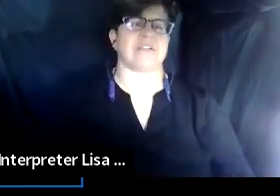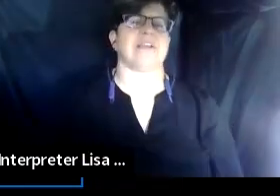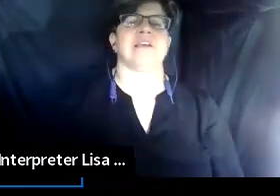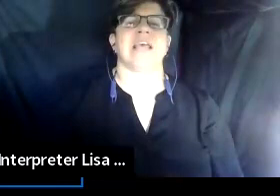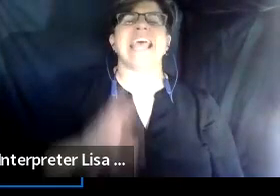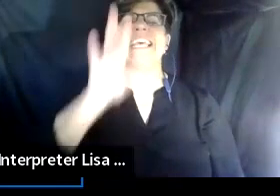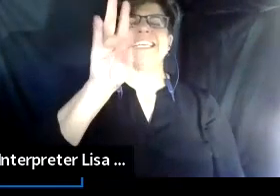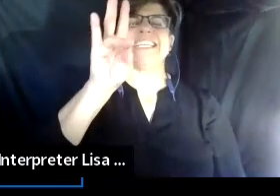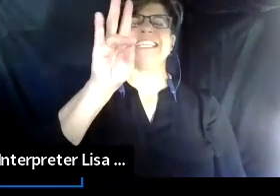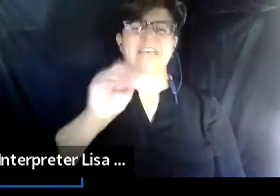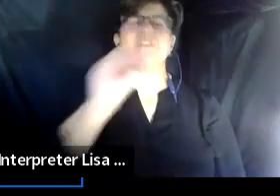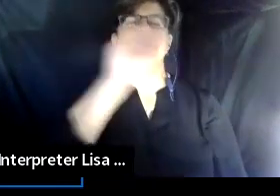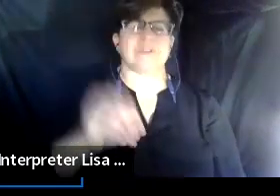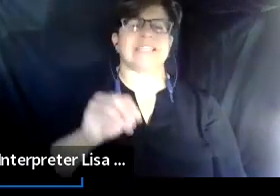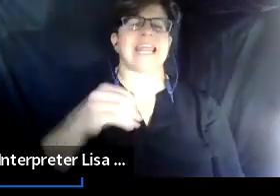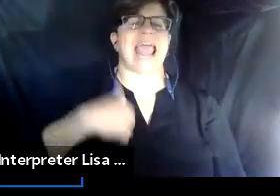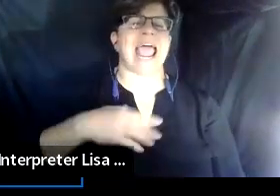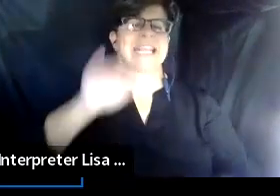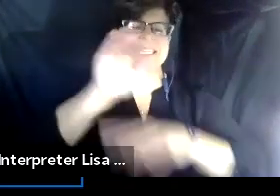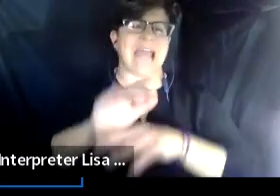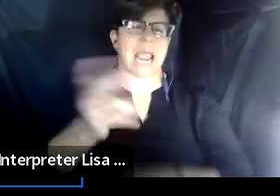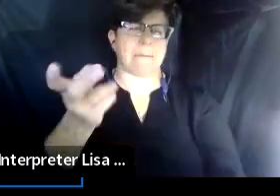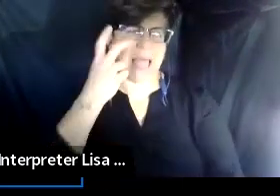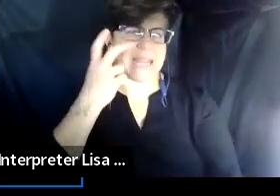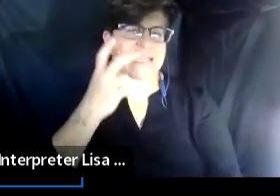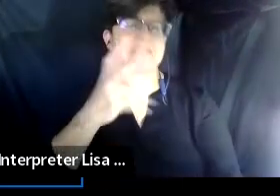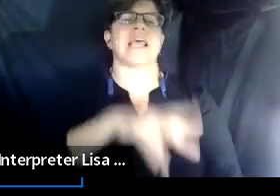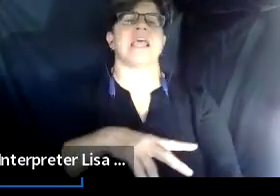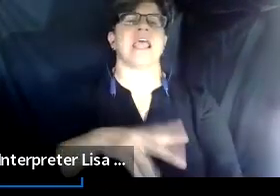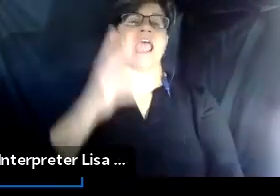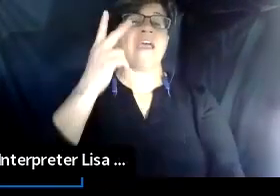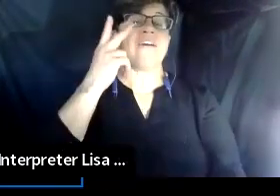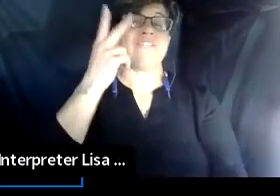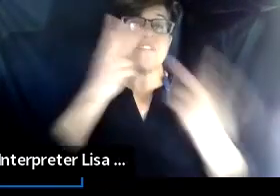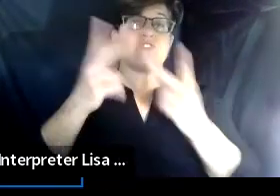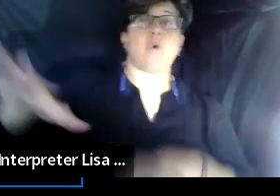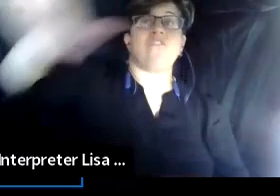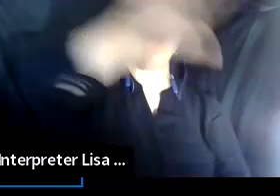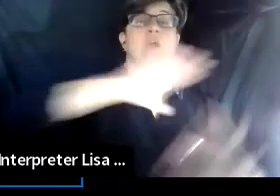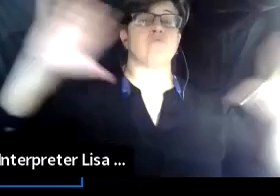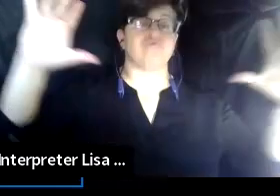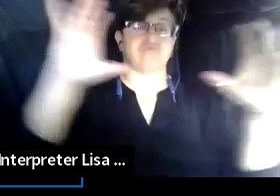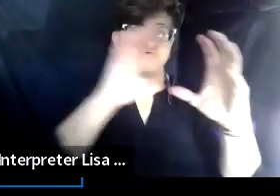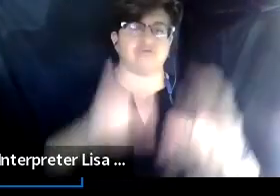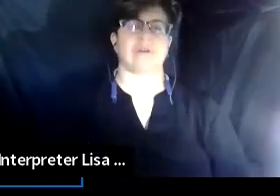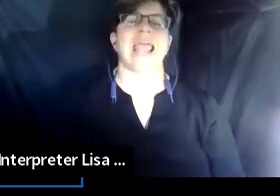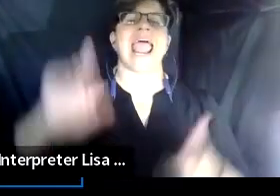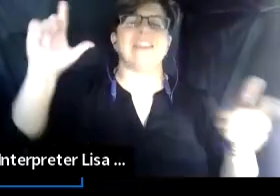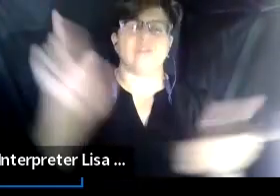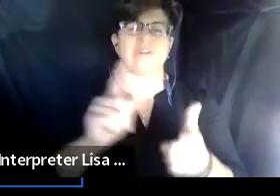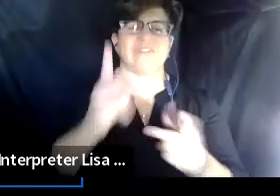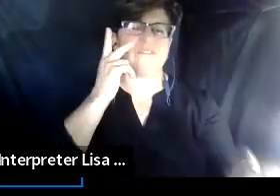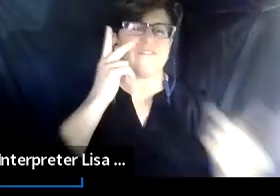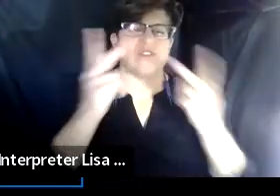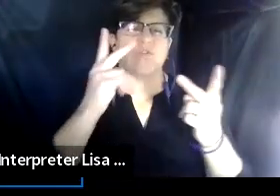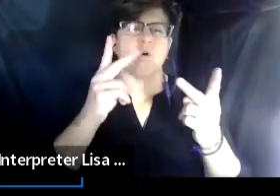followed by visual loss, and the decrease in visual acuity actually occurs rather late, which points to the fact that we might